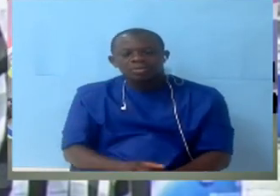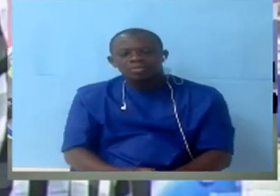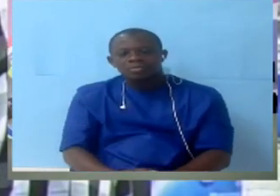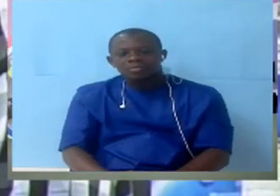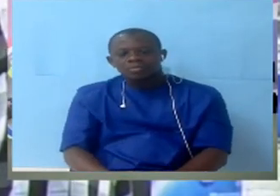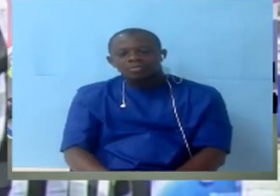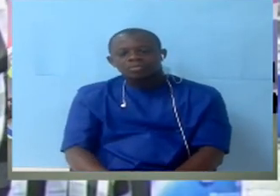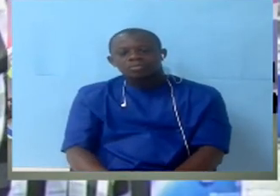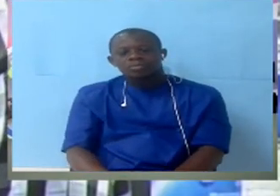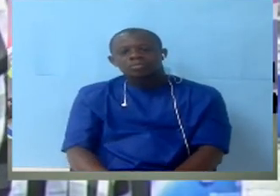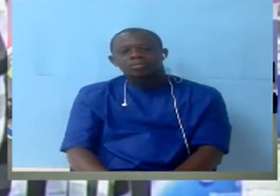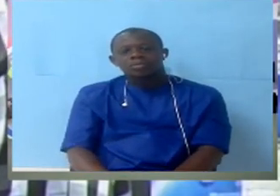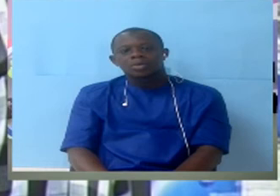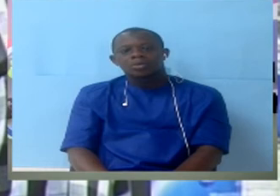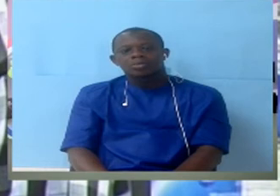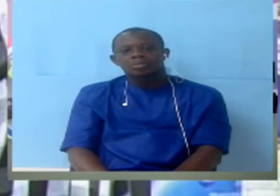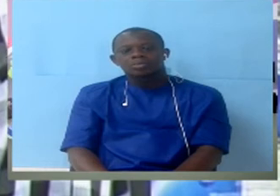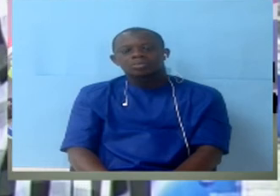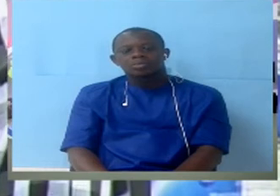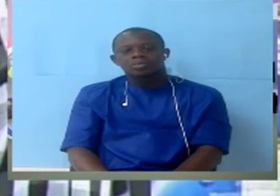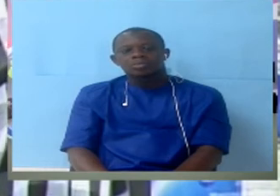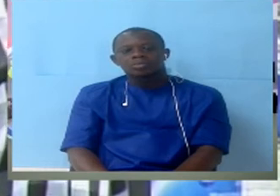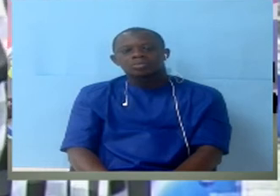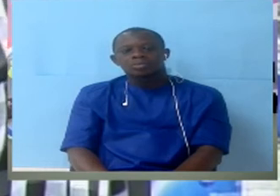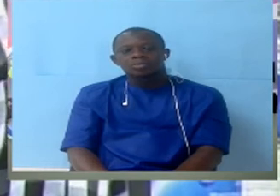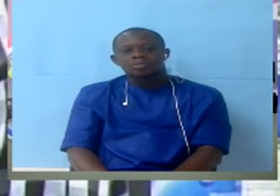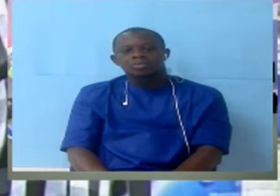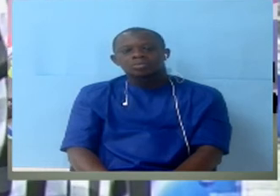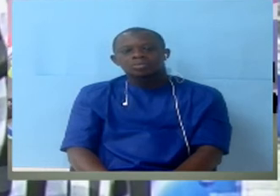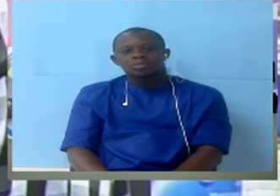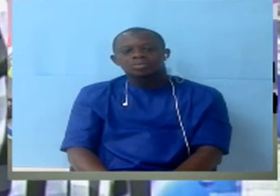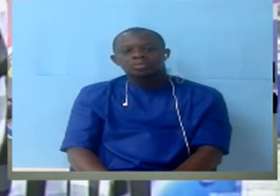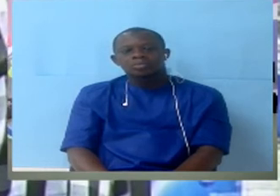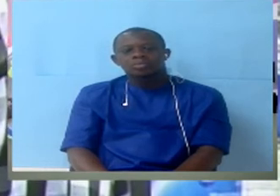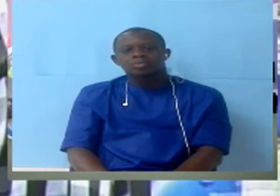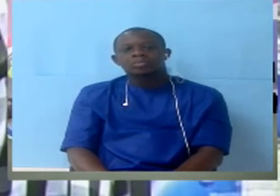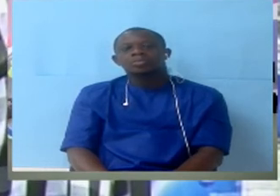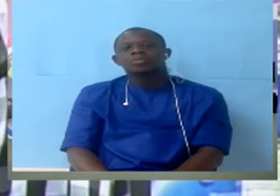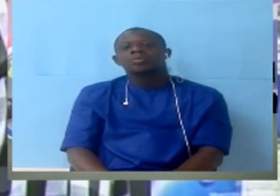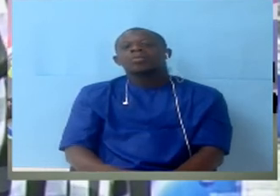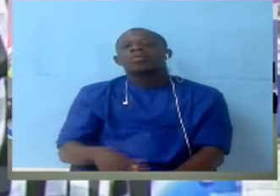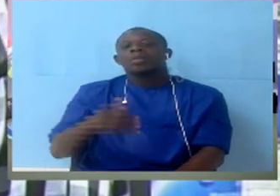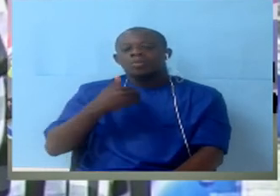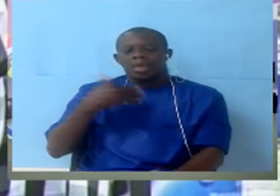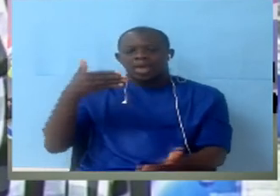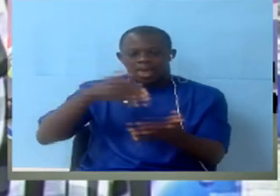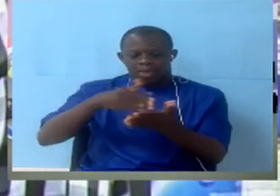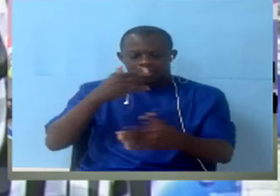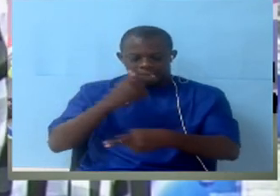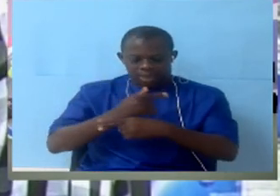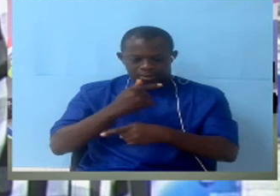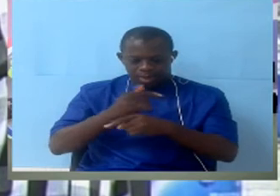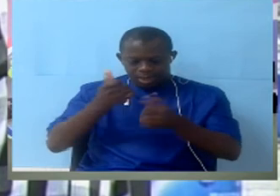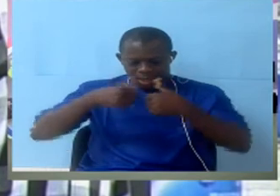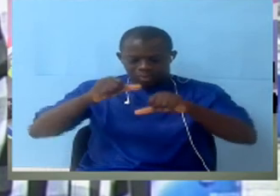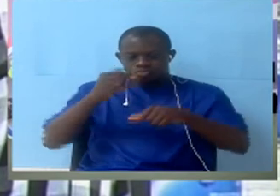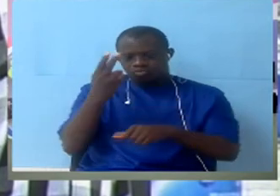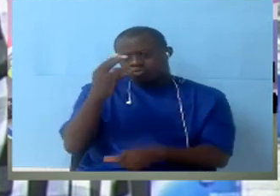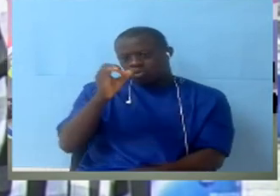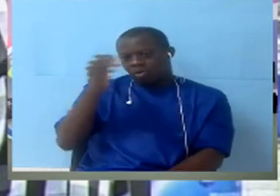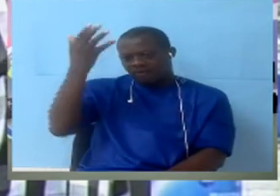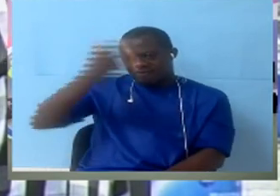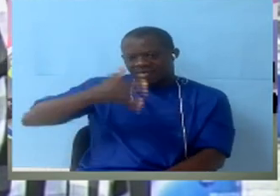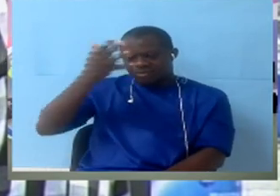hekilo sa. Murunda na Gambia around 50 on this 2015. I came to the Gambia in 2015. Which